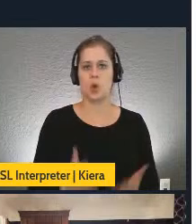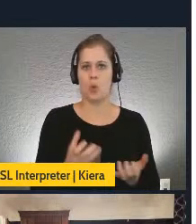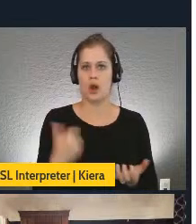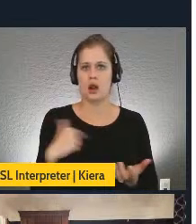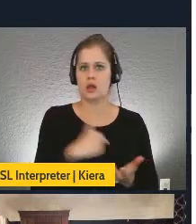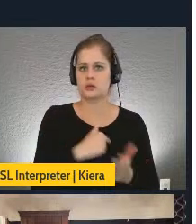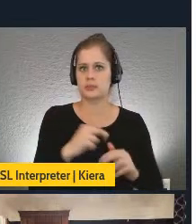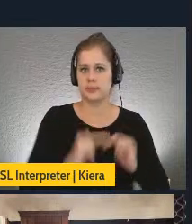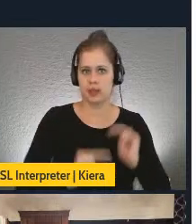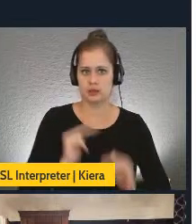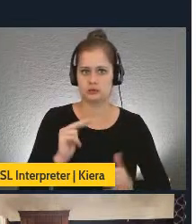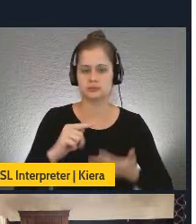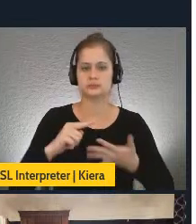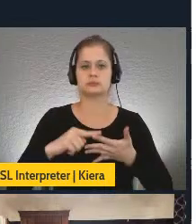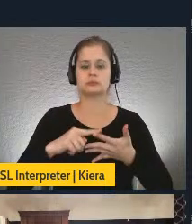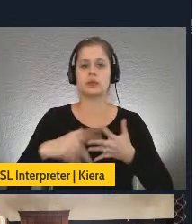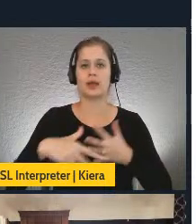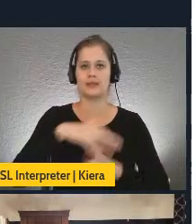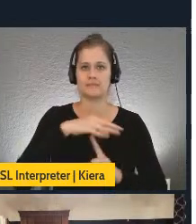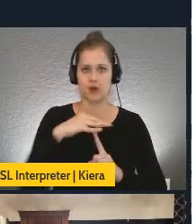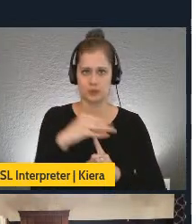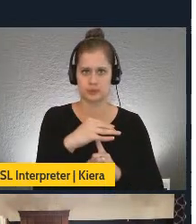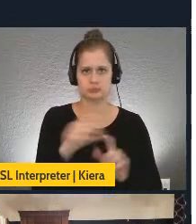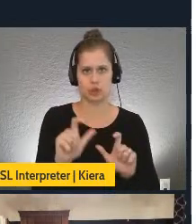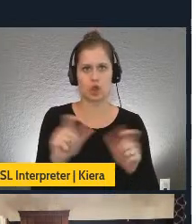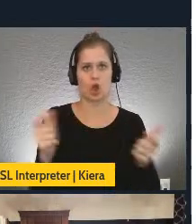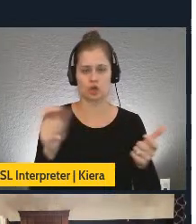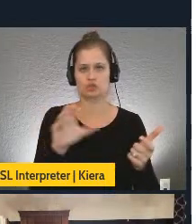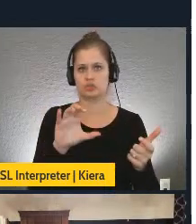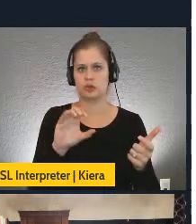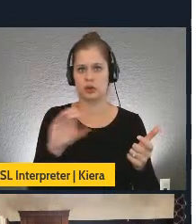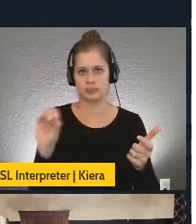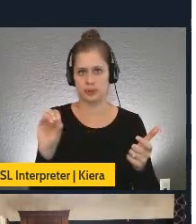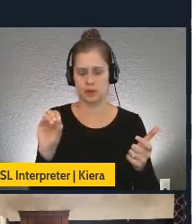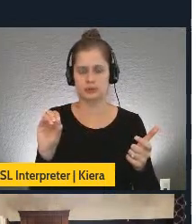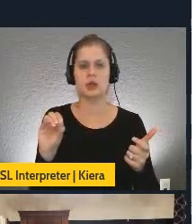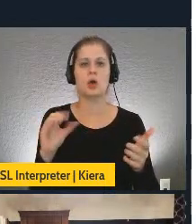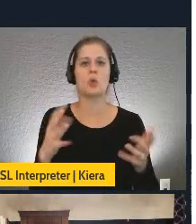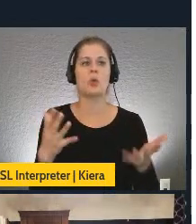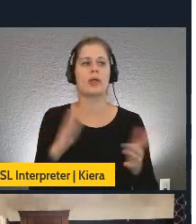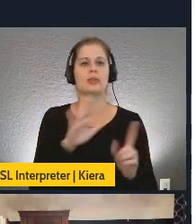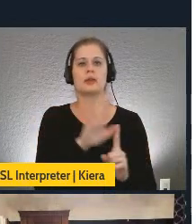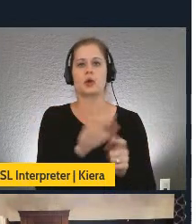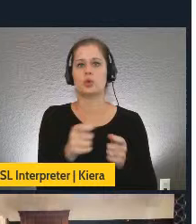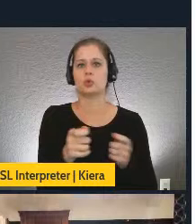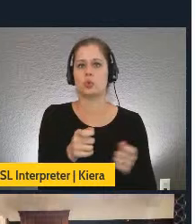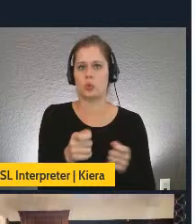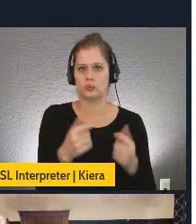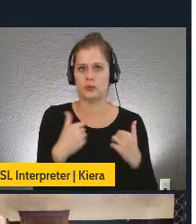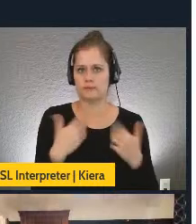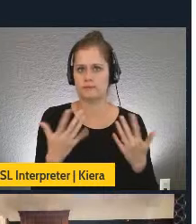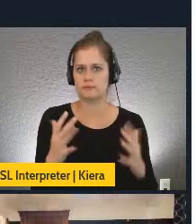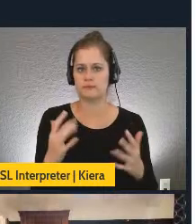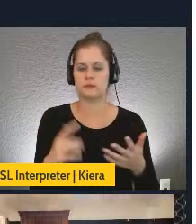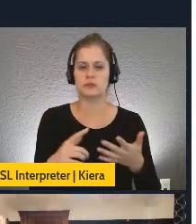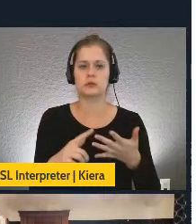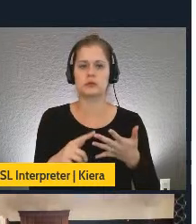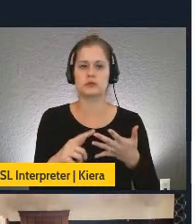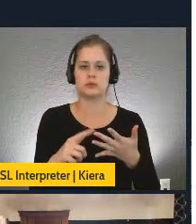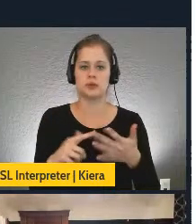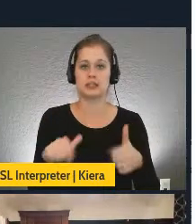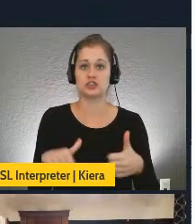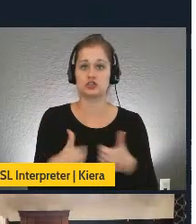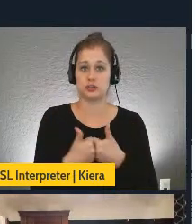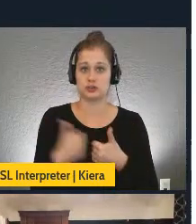The environment that they sit in as a large enterprise and some of the controls that they have. The challenges that we